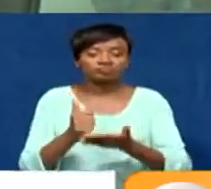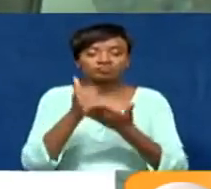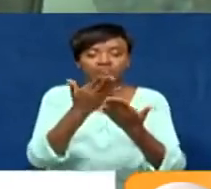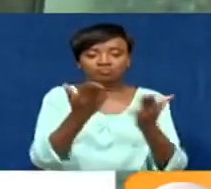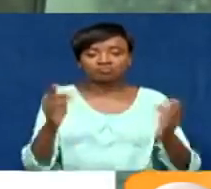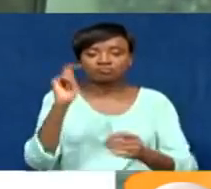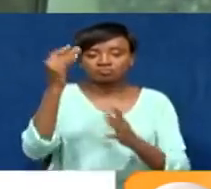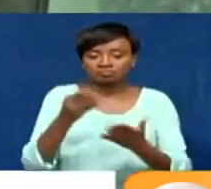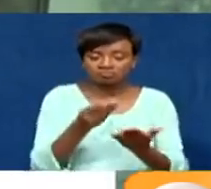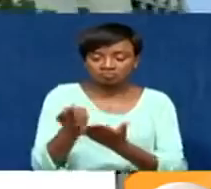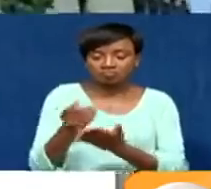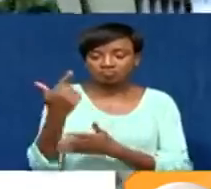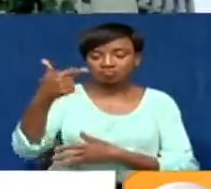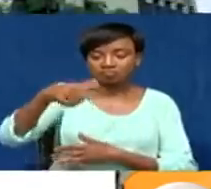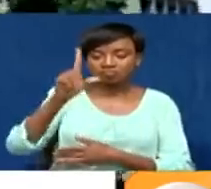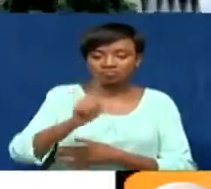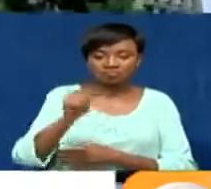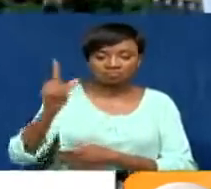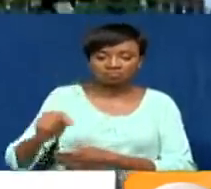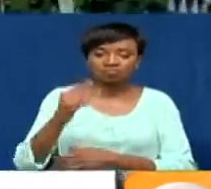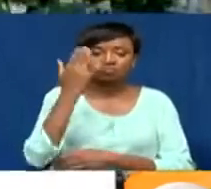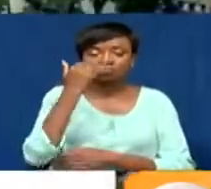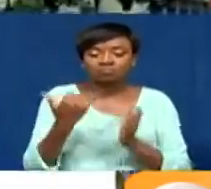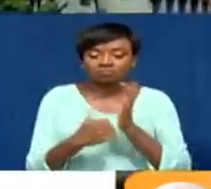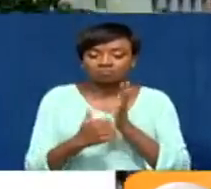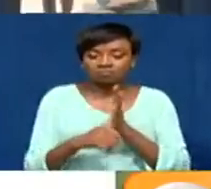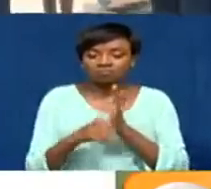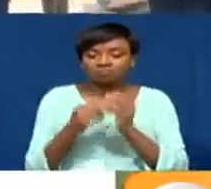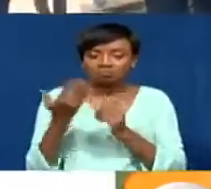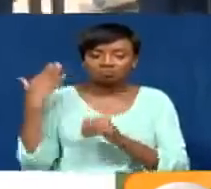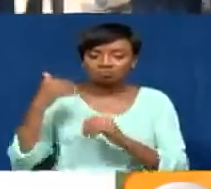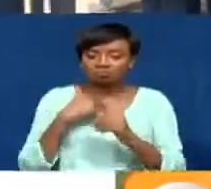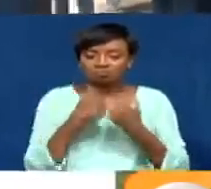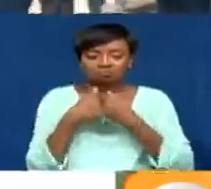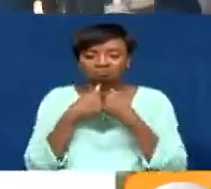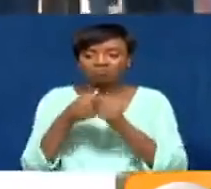from increase in fuel prices, particularly due to global price fluctuations.